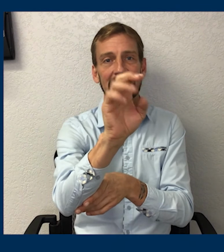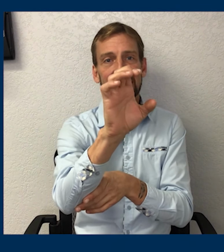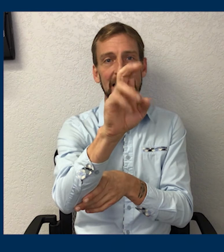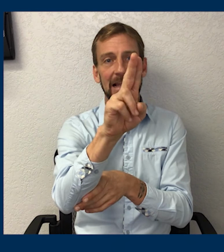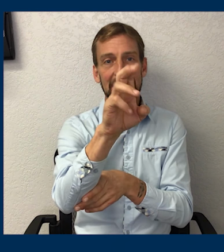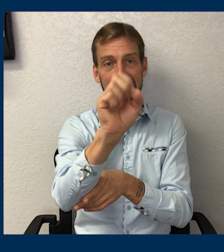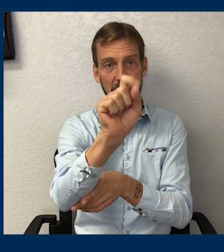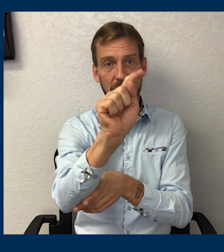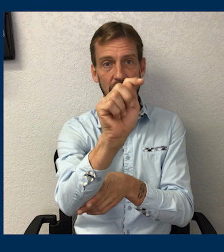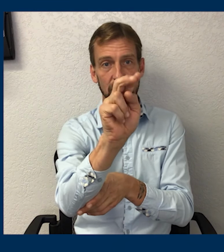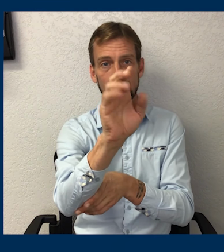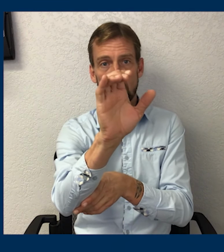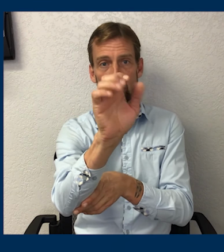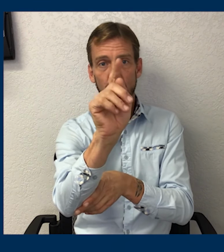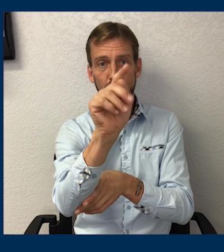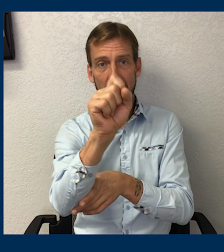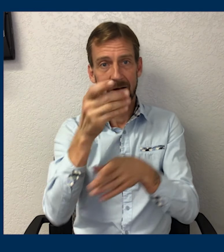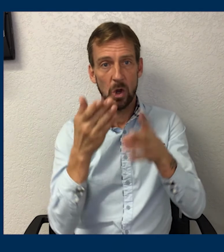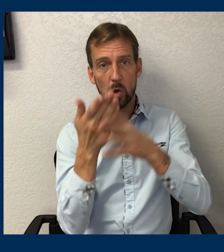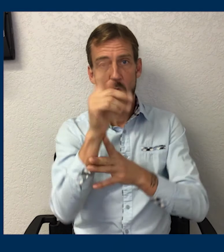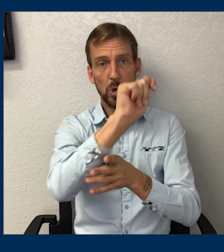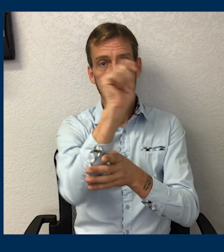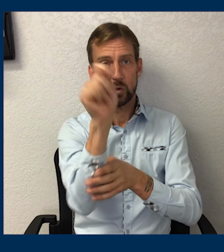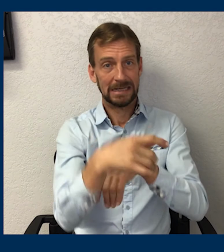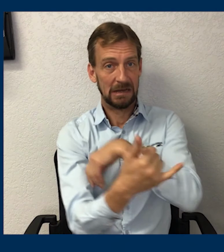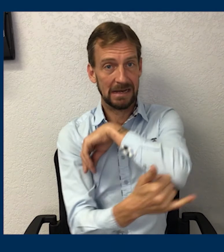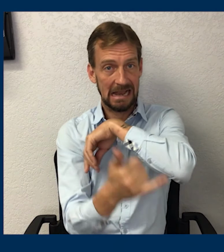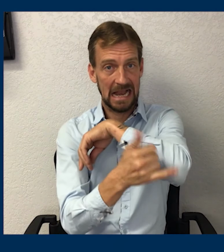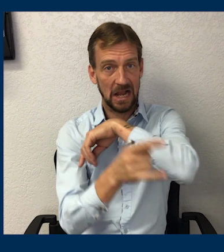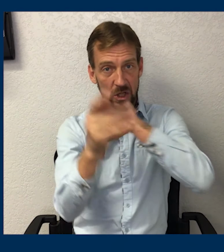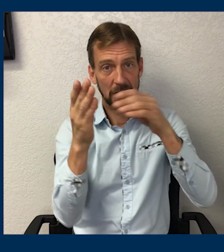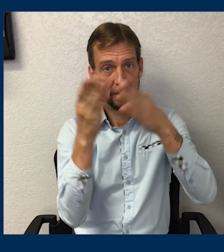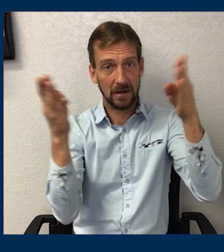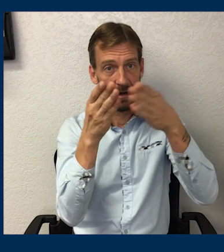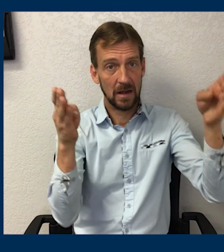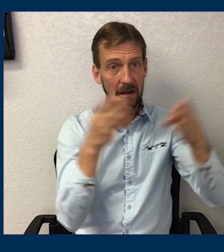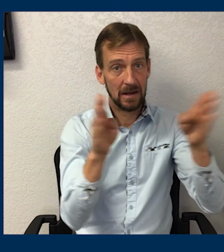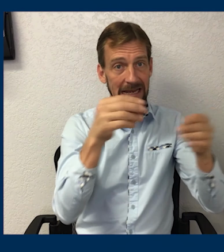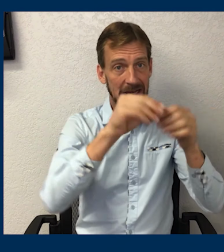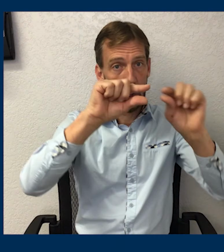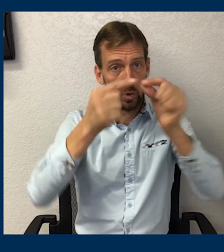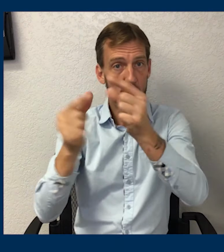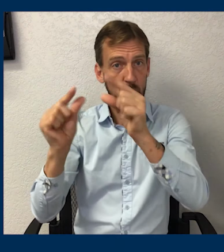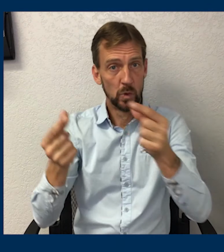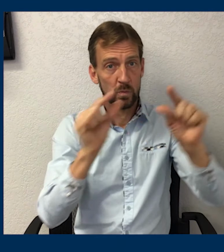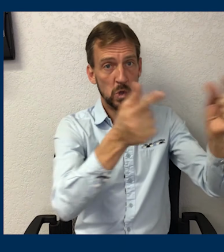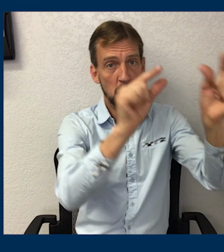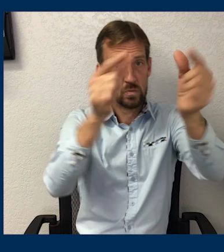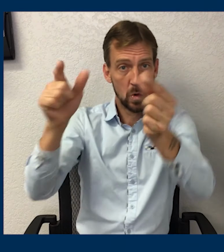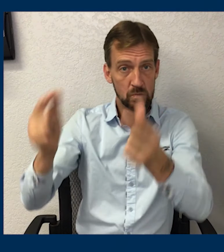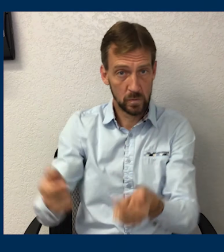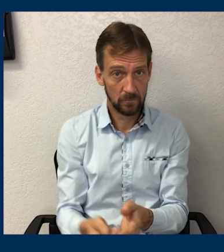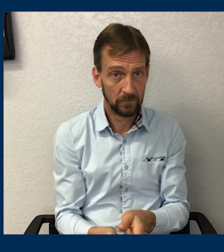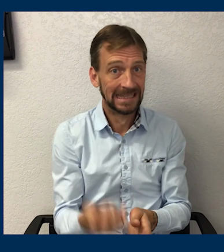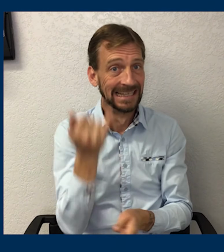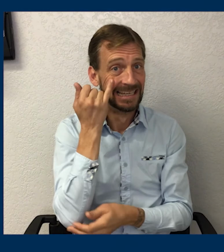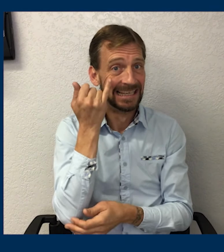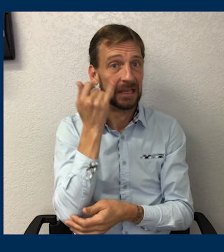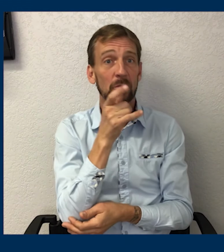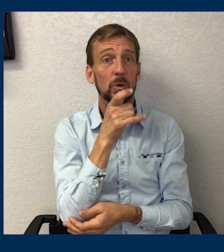or 78 census tracts throughout Tulare County. You divide them into quartiles, and then those that have some of the